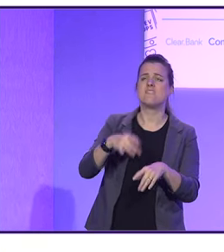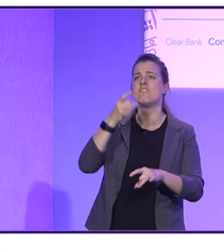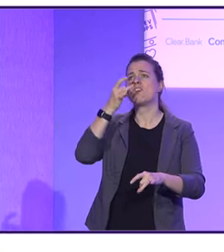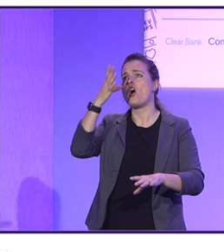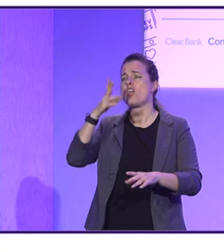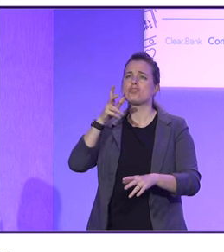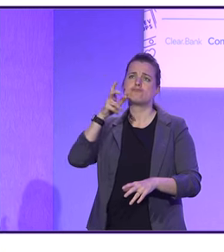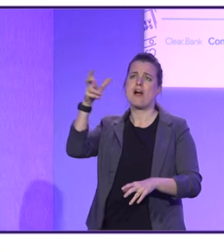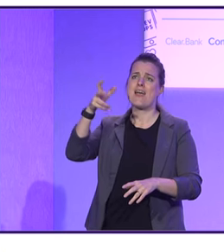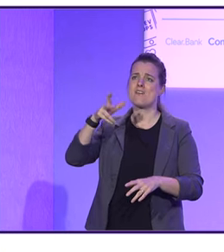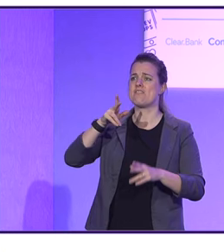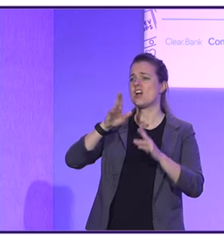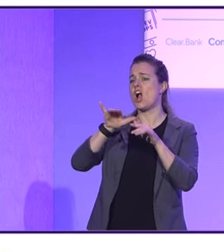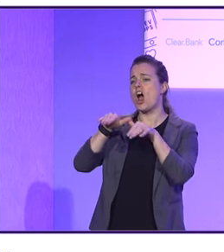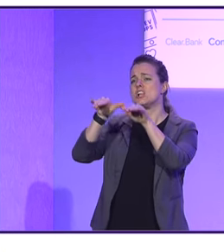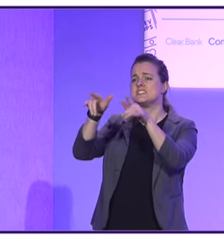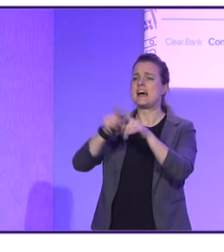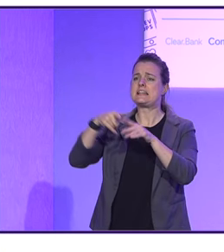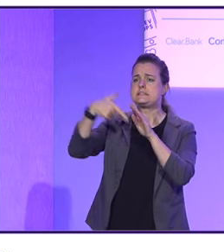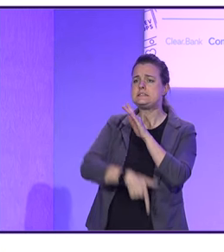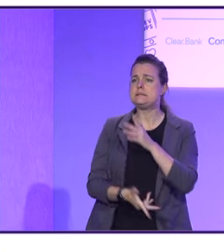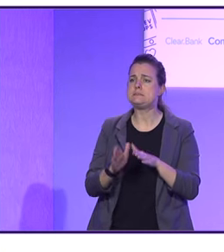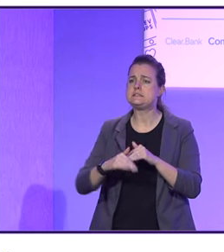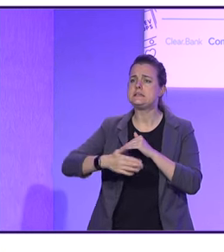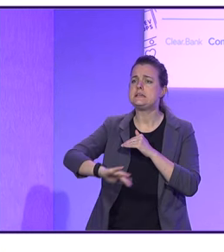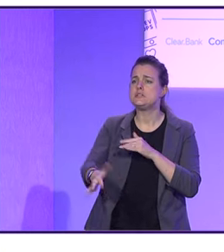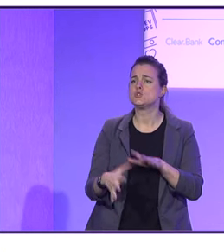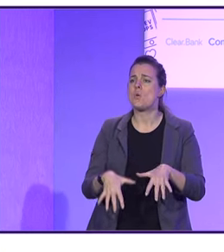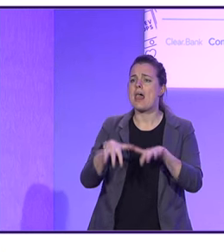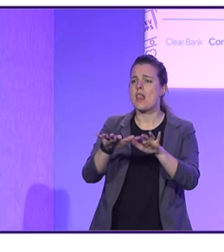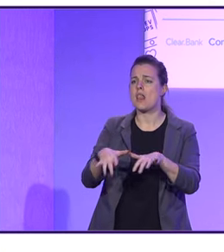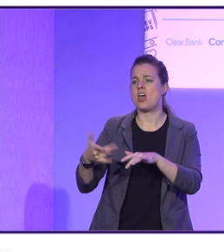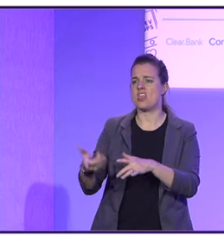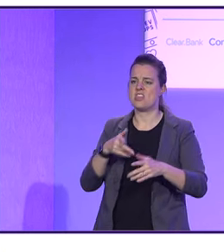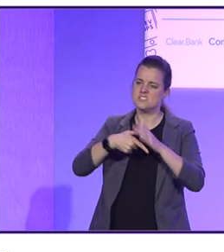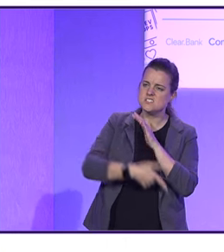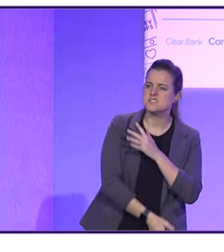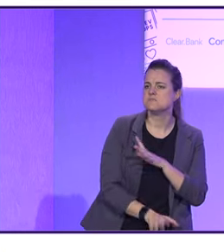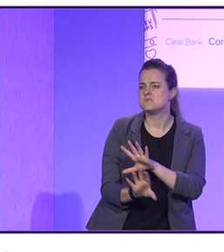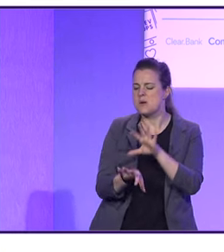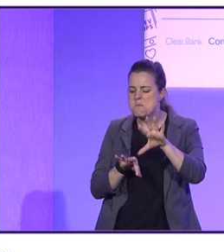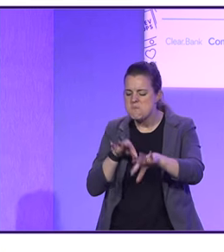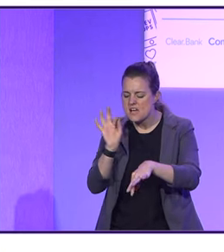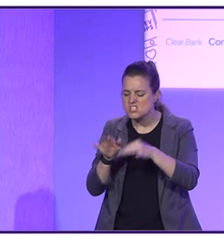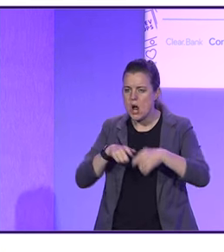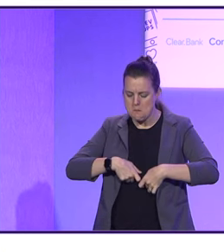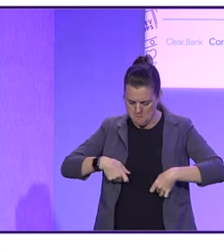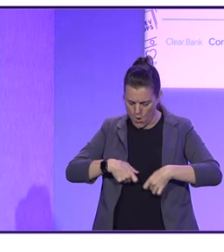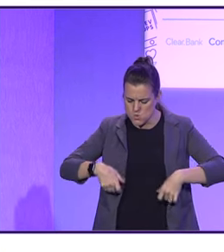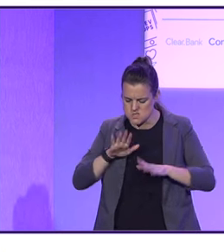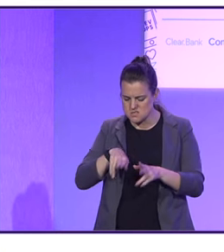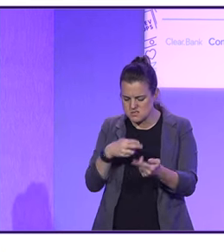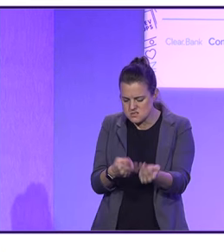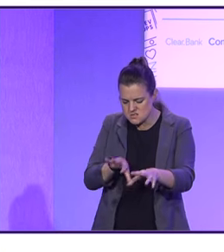gulls in a deep sea swell. A current undersea picked her bones in whispers. As she scaled up and